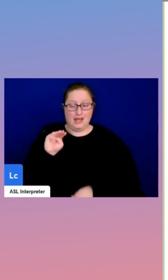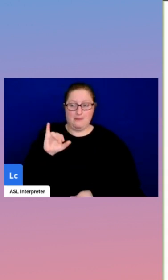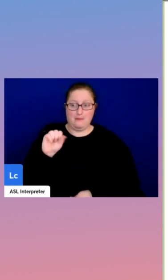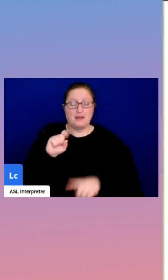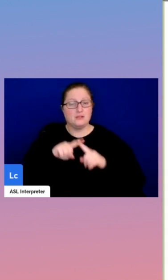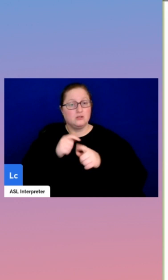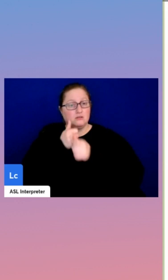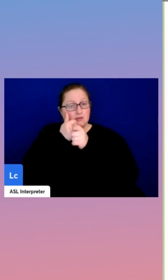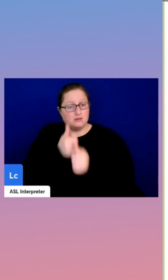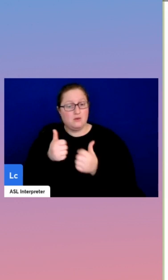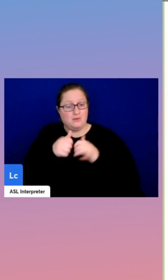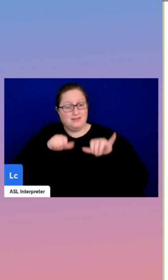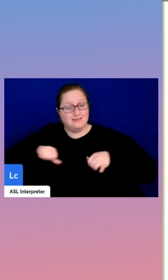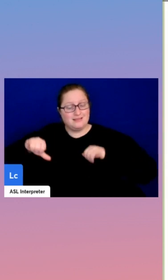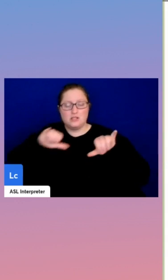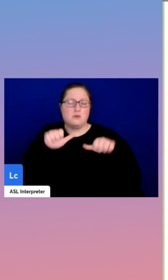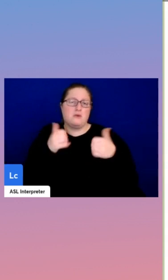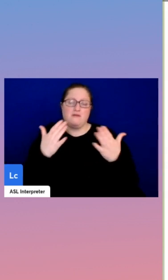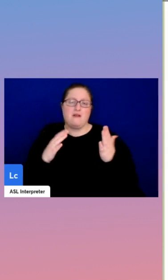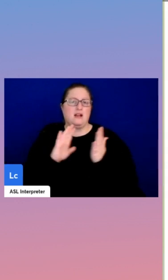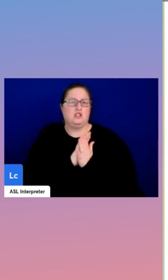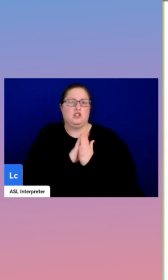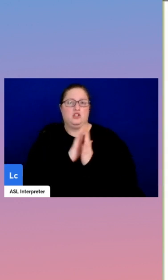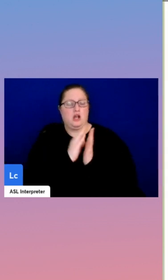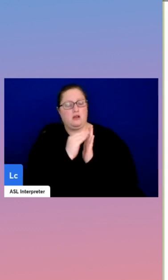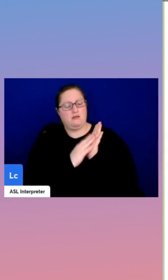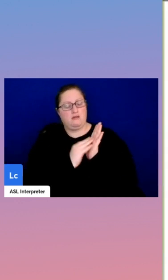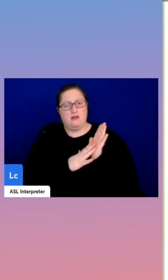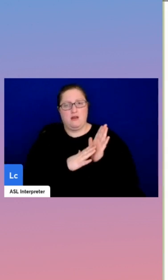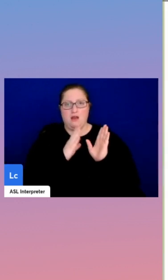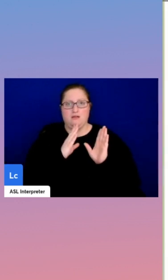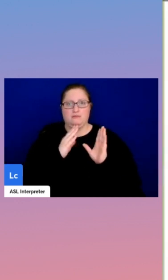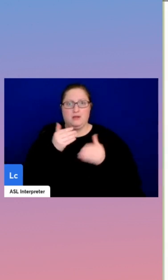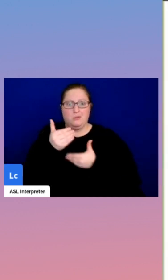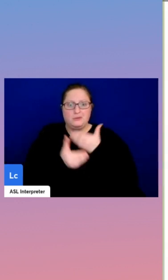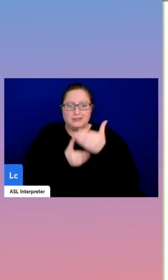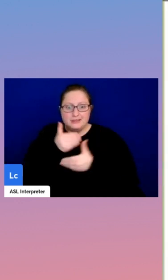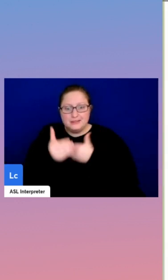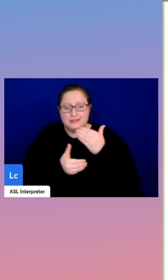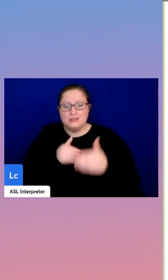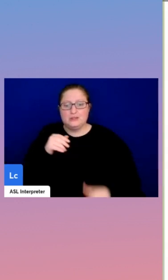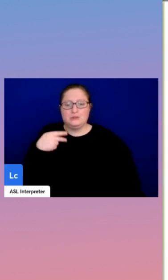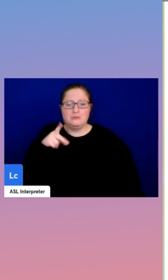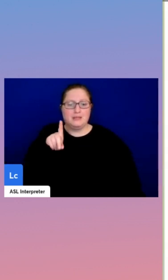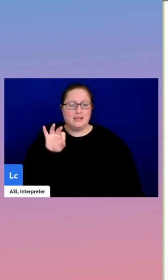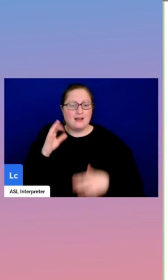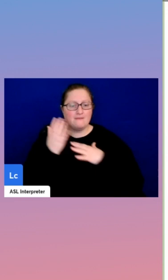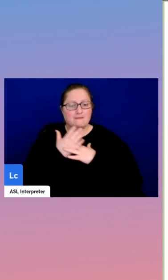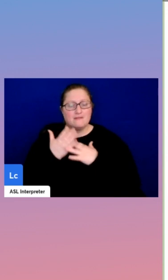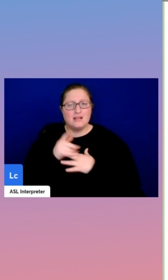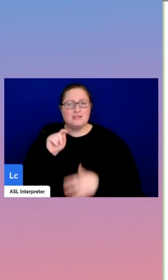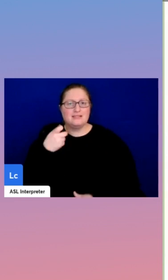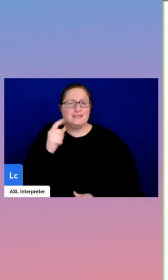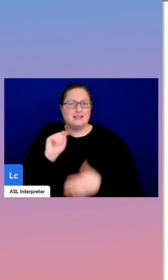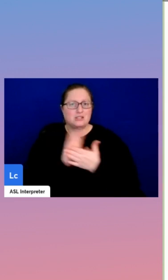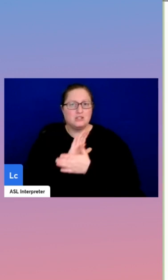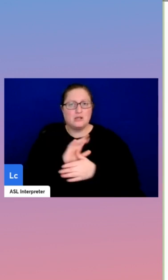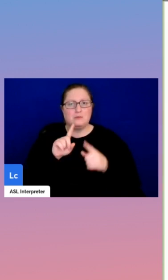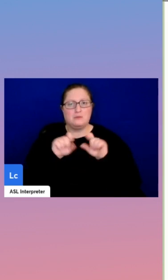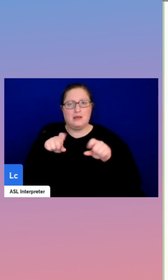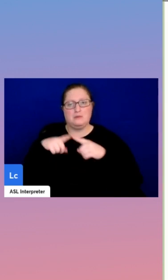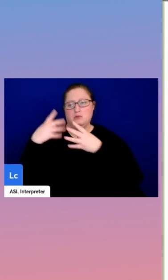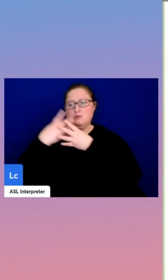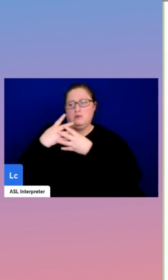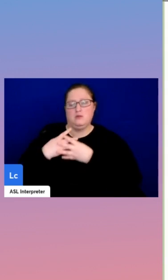provide documented procedures or standards in PDF files or other text documents in order to rule out